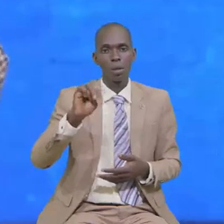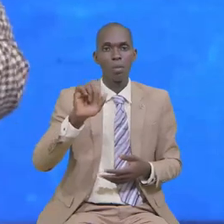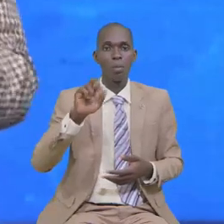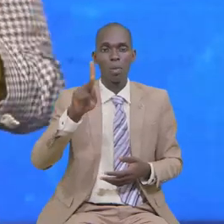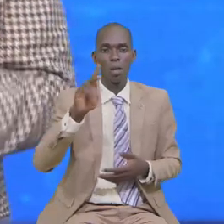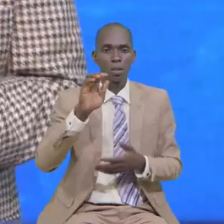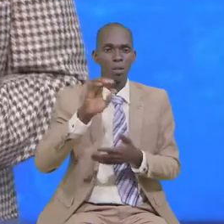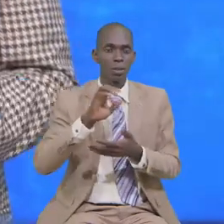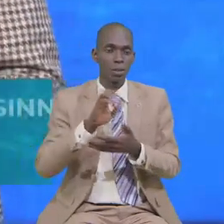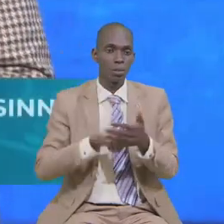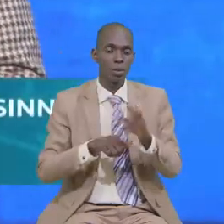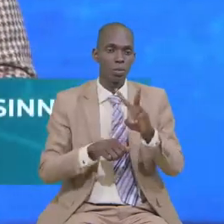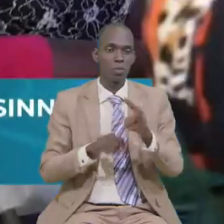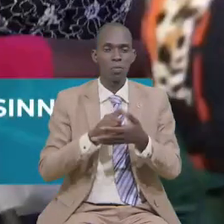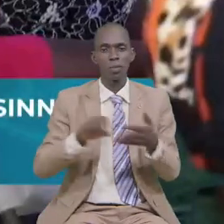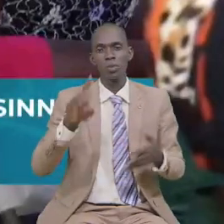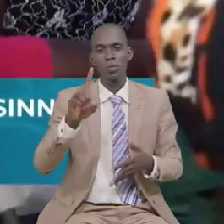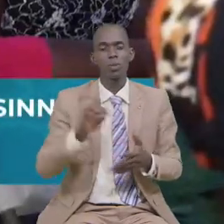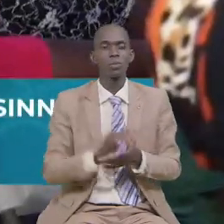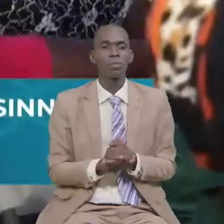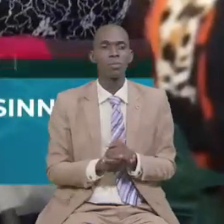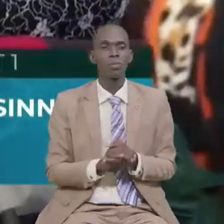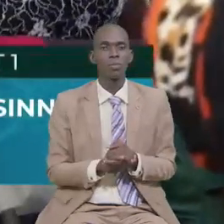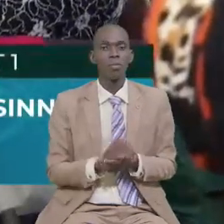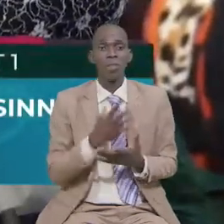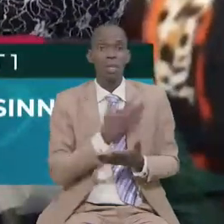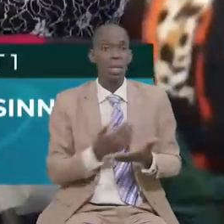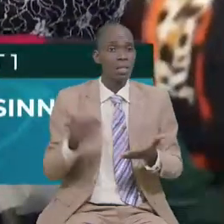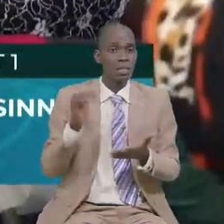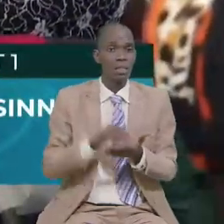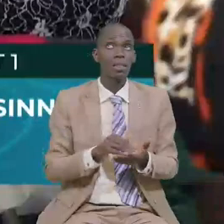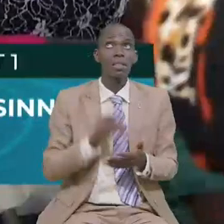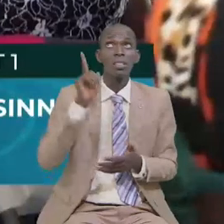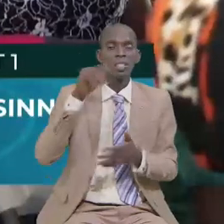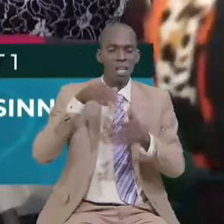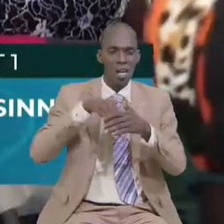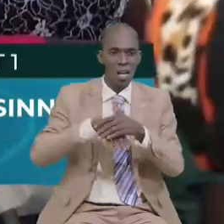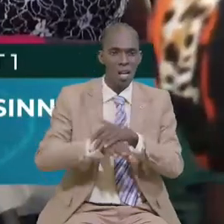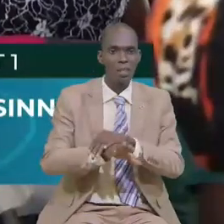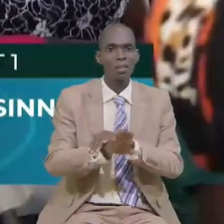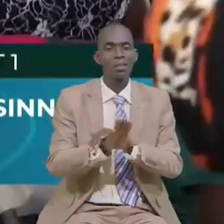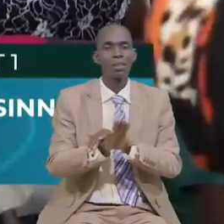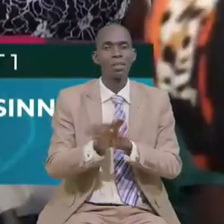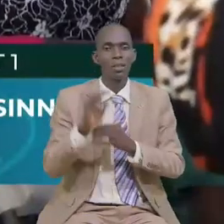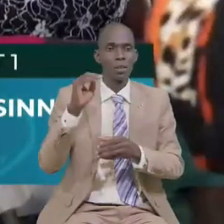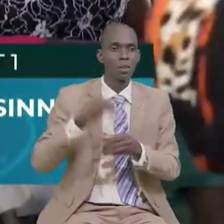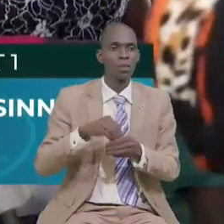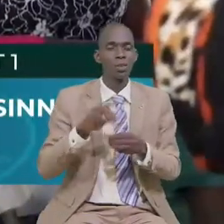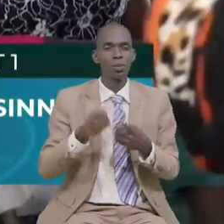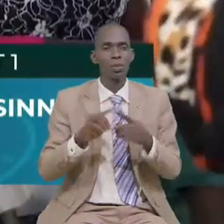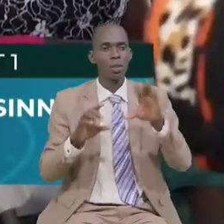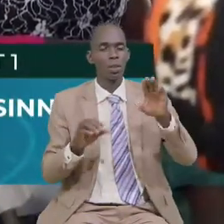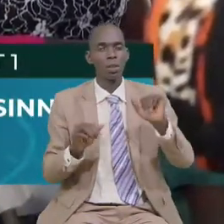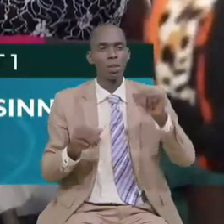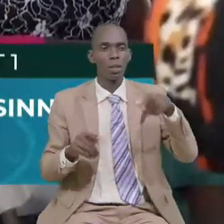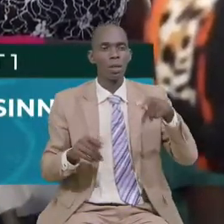Mark chapter 2, verse 1. And again he entered into Capernaum after